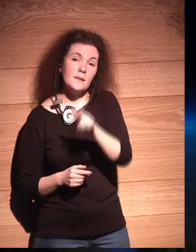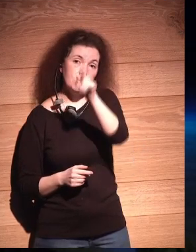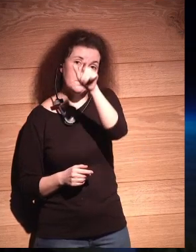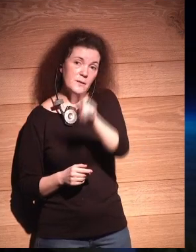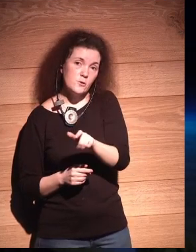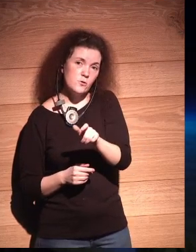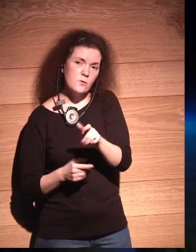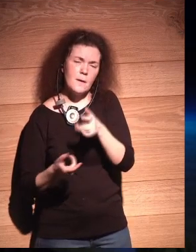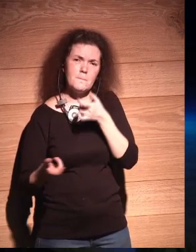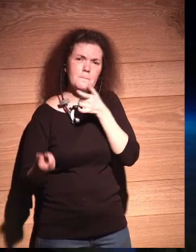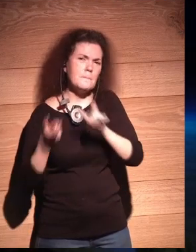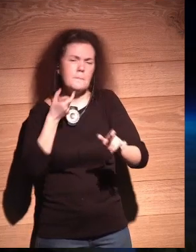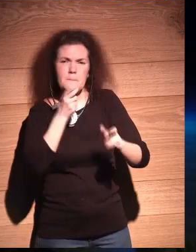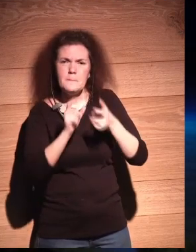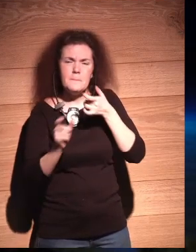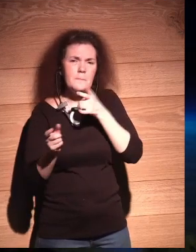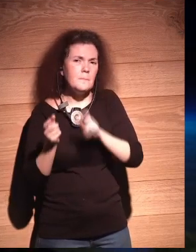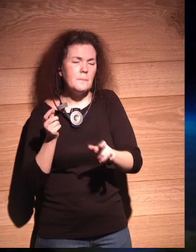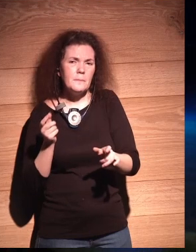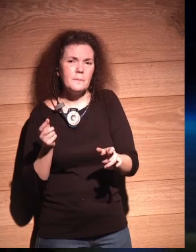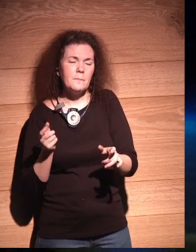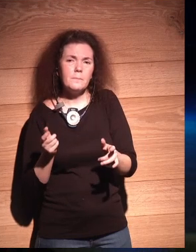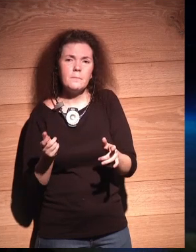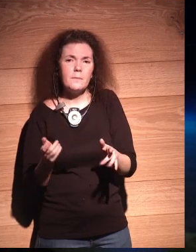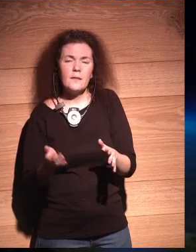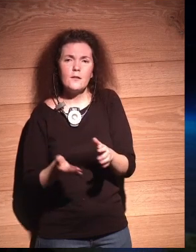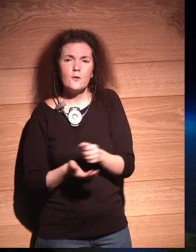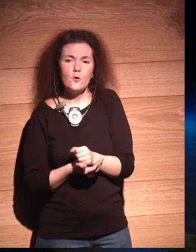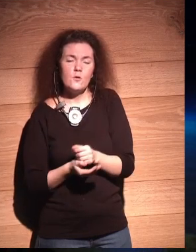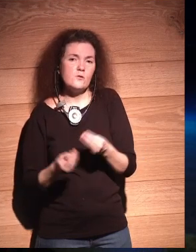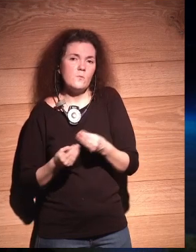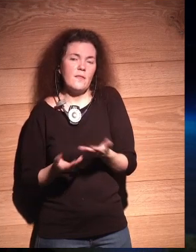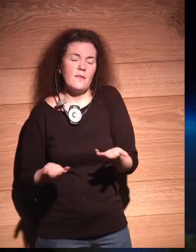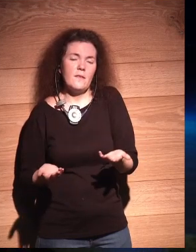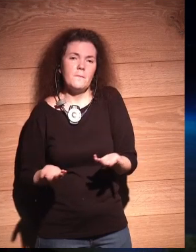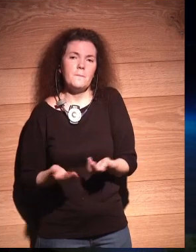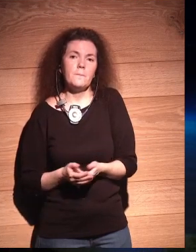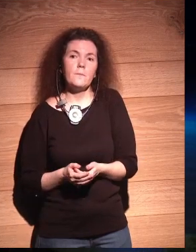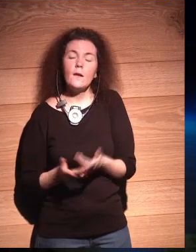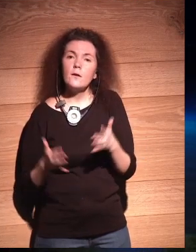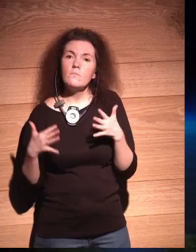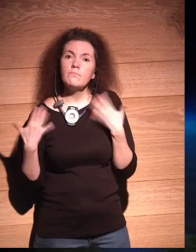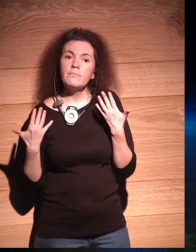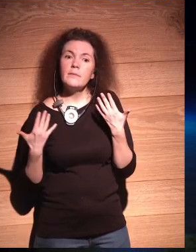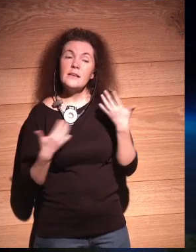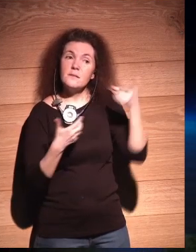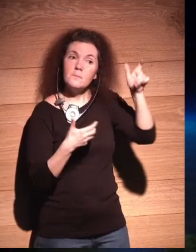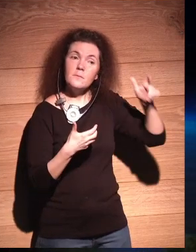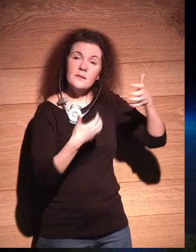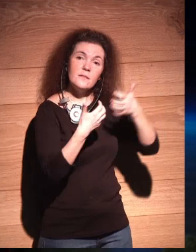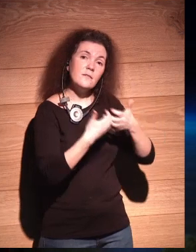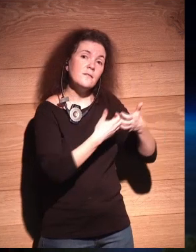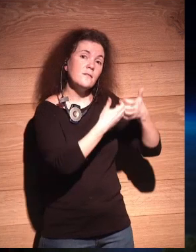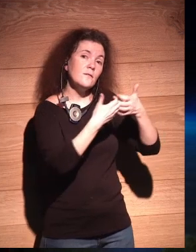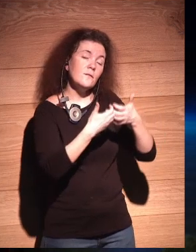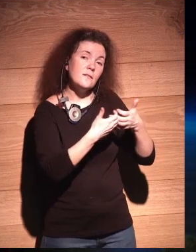all of these Americans, who also part of this exhibition was a huge thing of